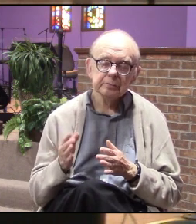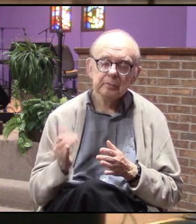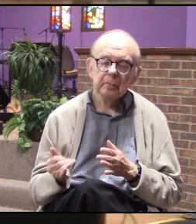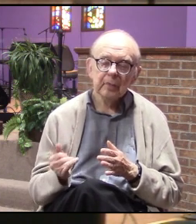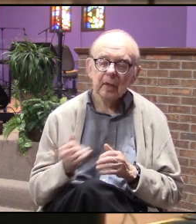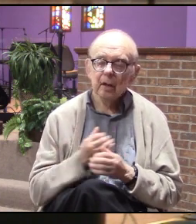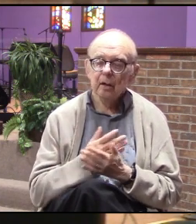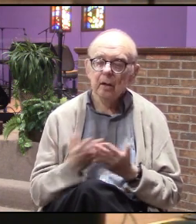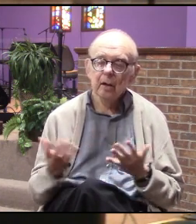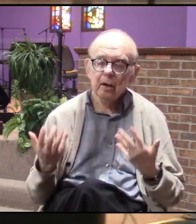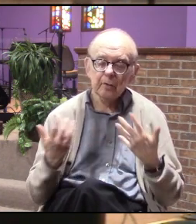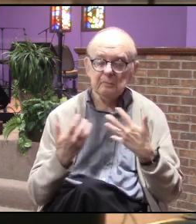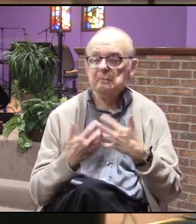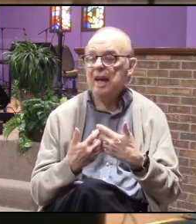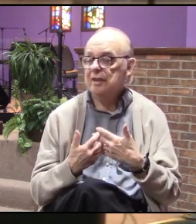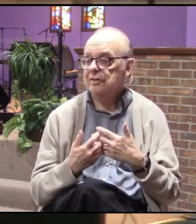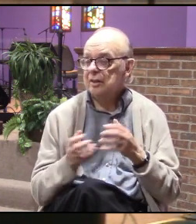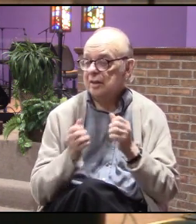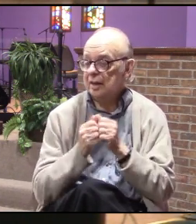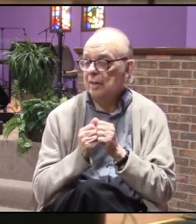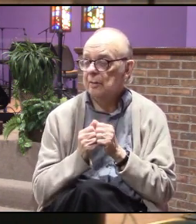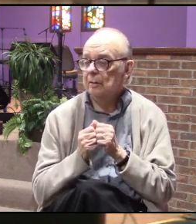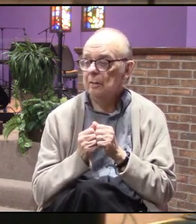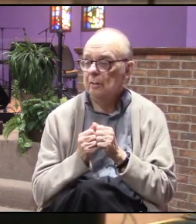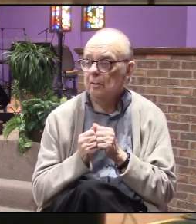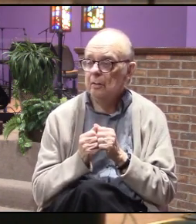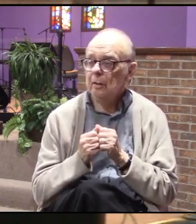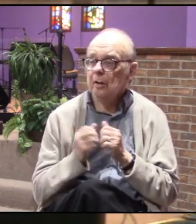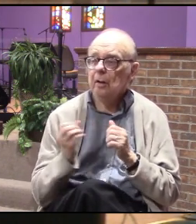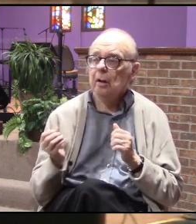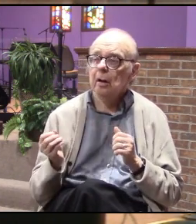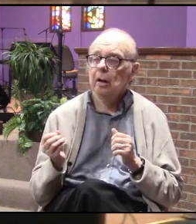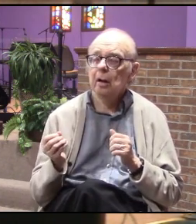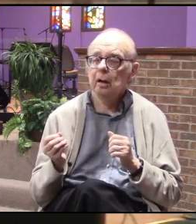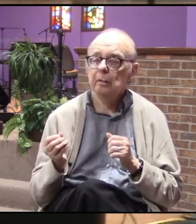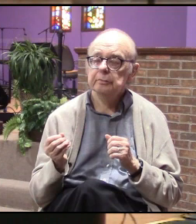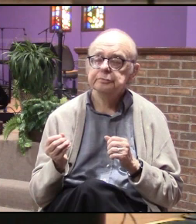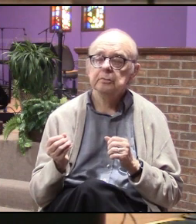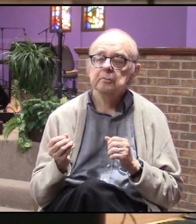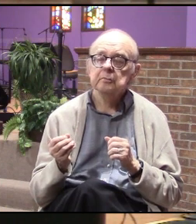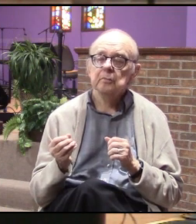that everything would fit together. So,